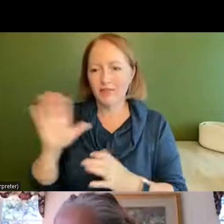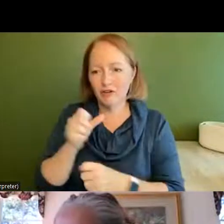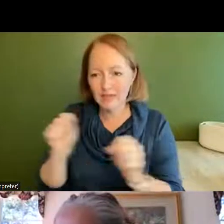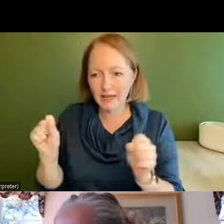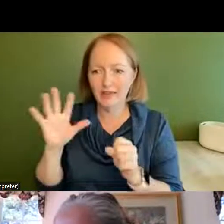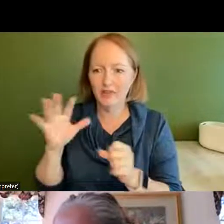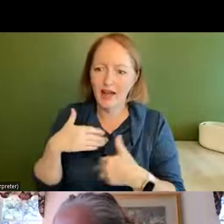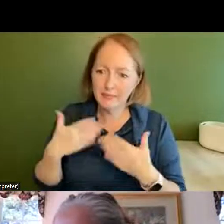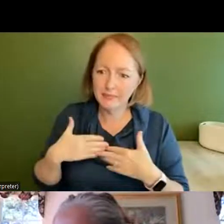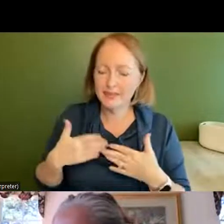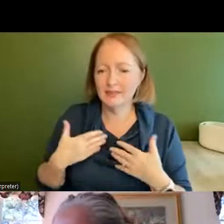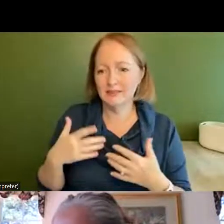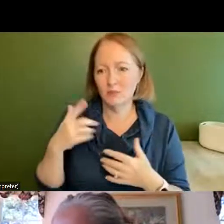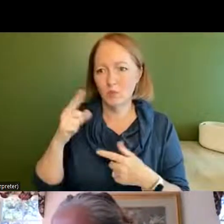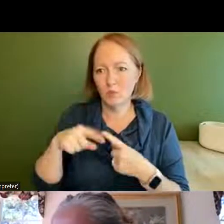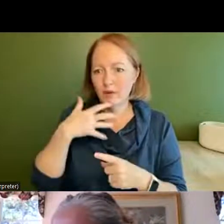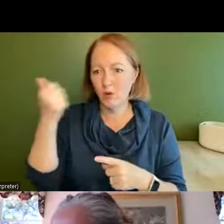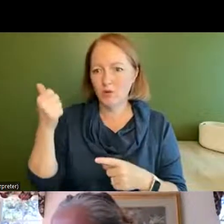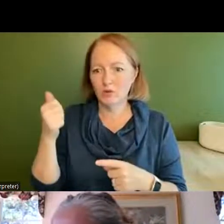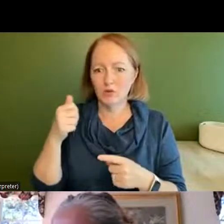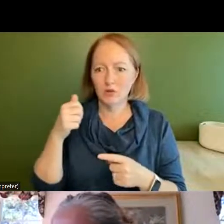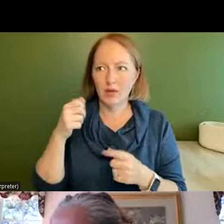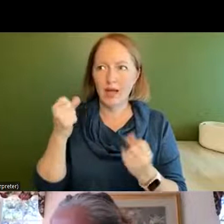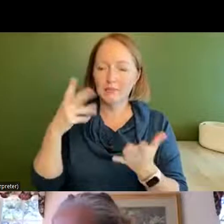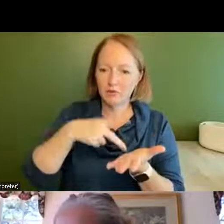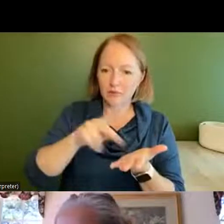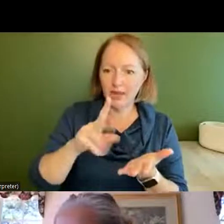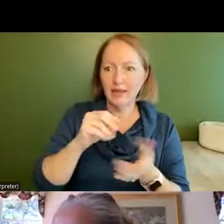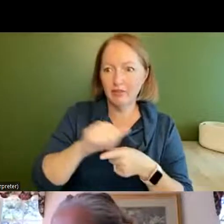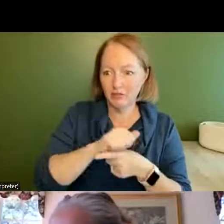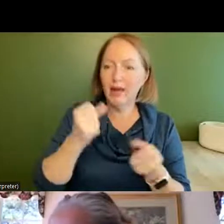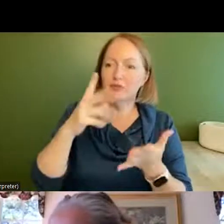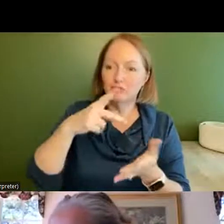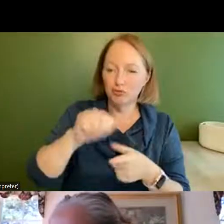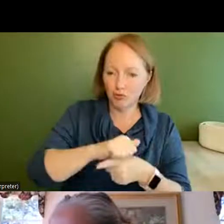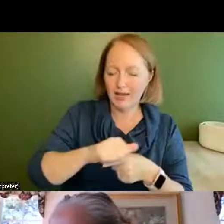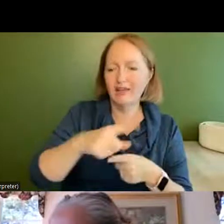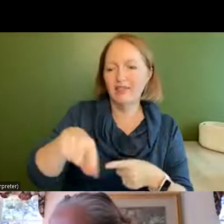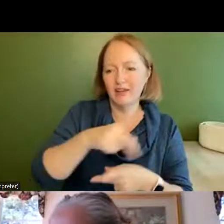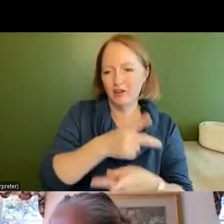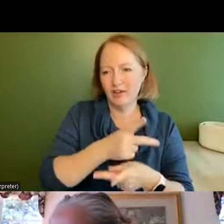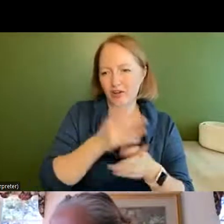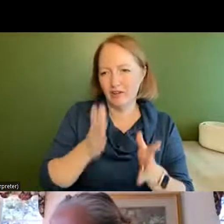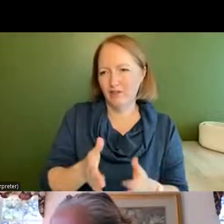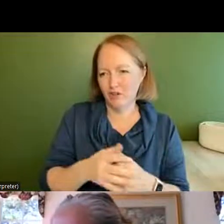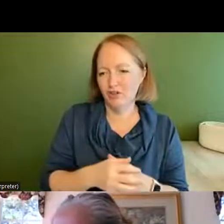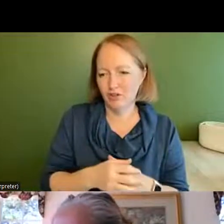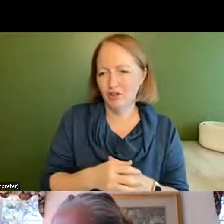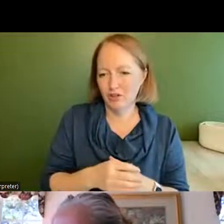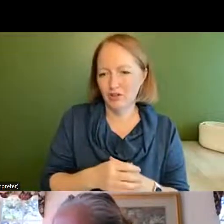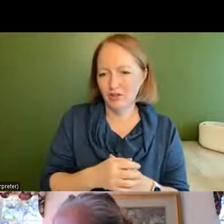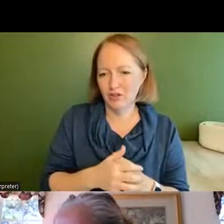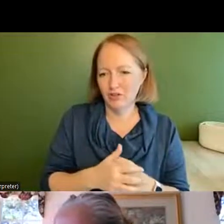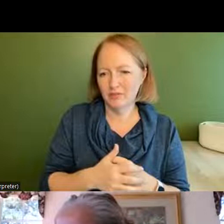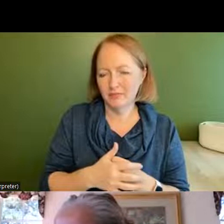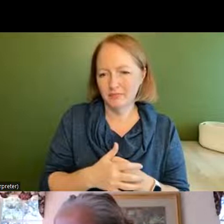their happiness as they age, is the wages and the training that direct care staff are paid. By far, it's